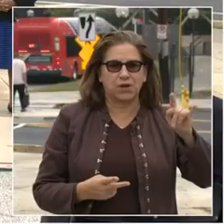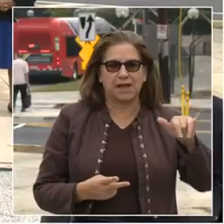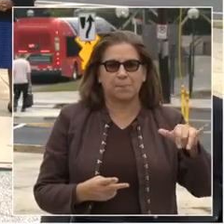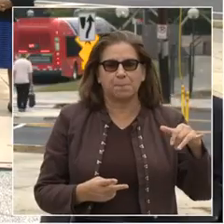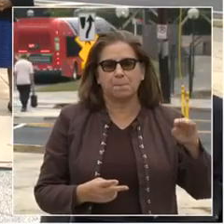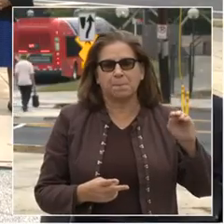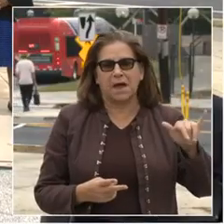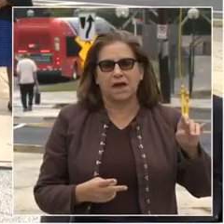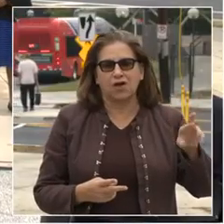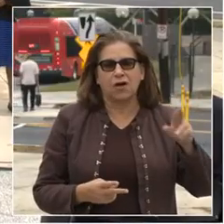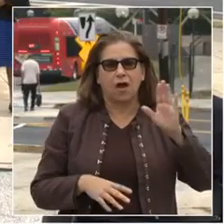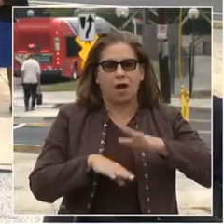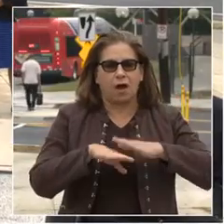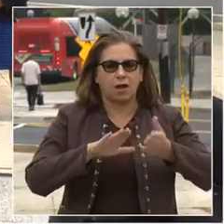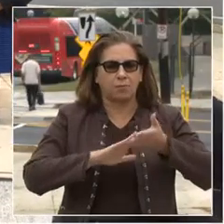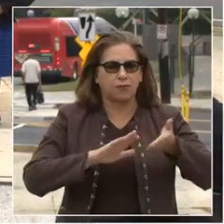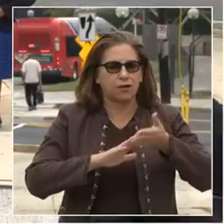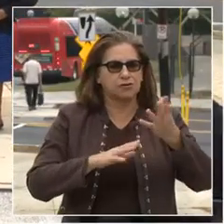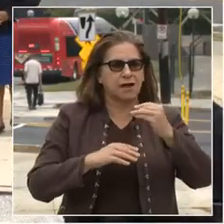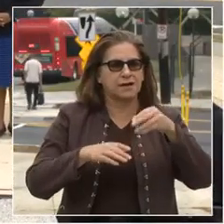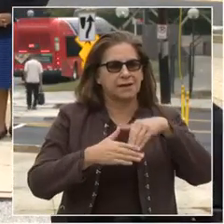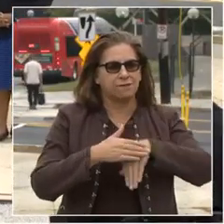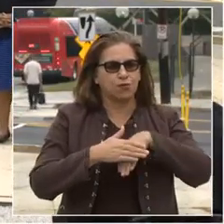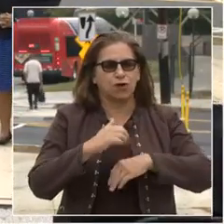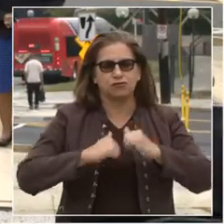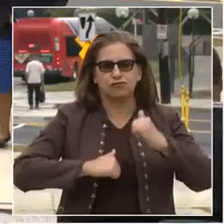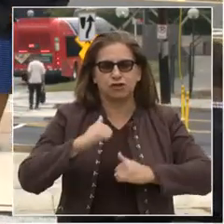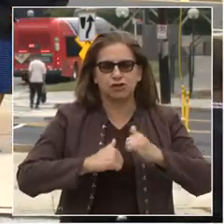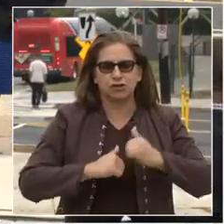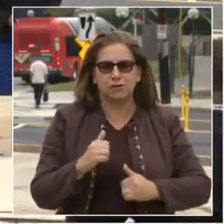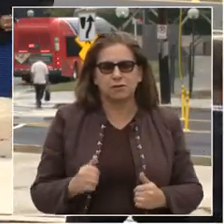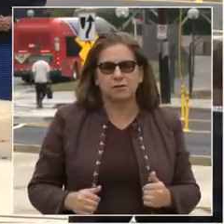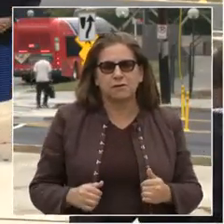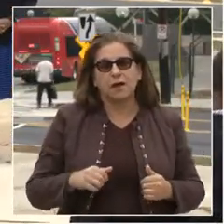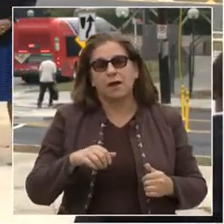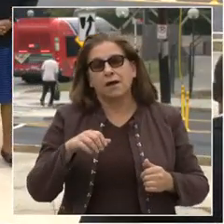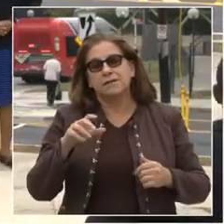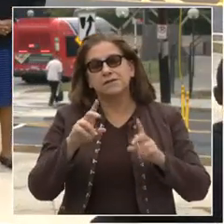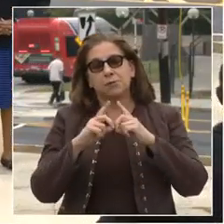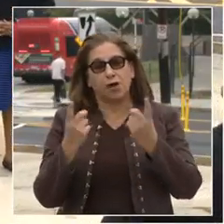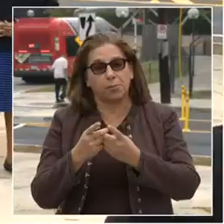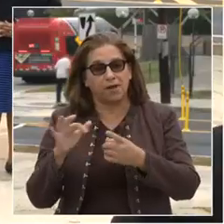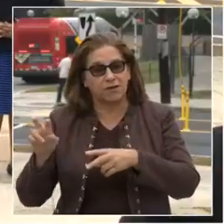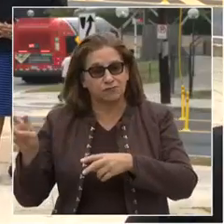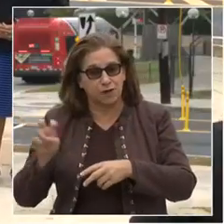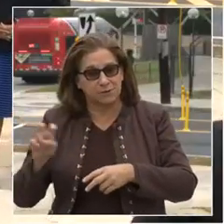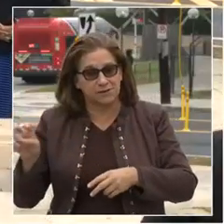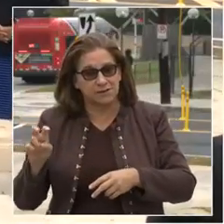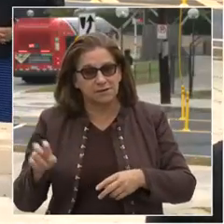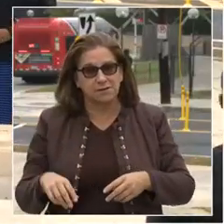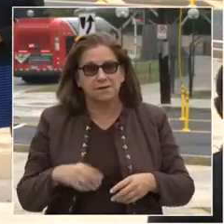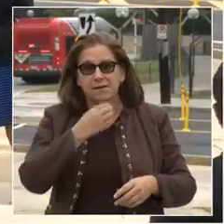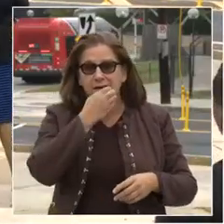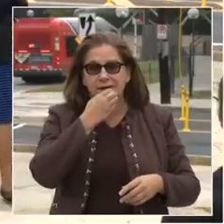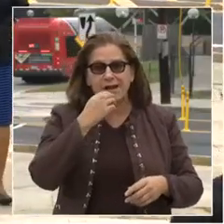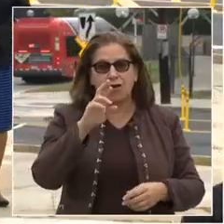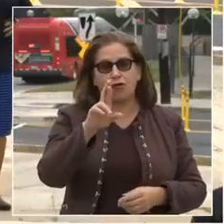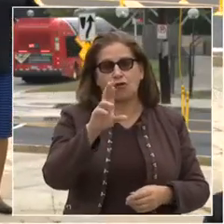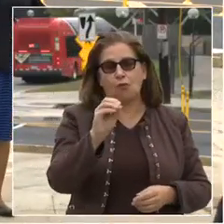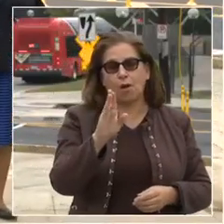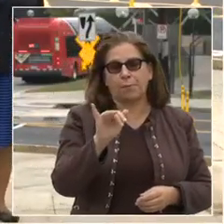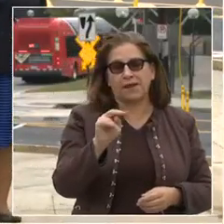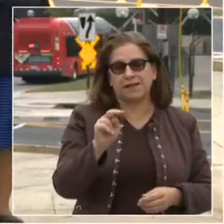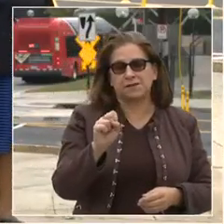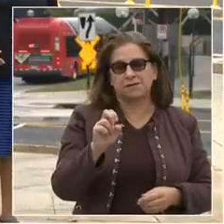the Director of DDOT, and also Commander Robinson. I want to acknowledge the presence of ANC commissioners as